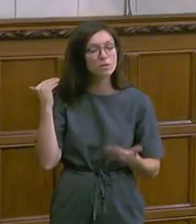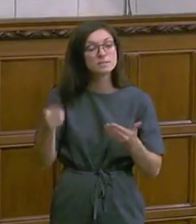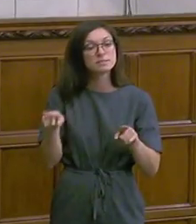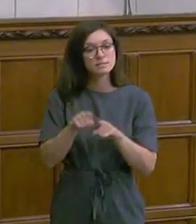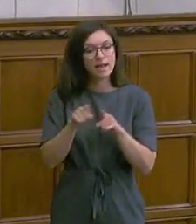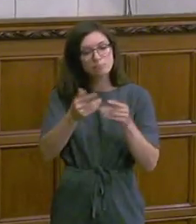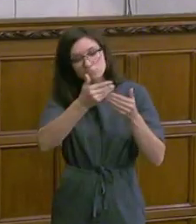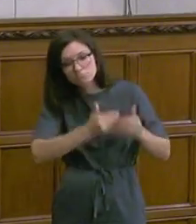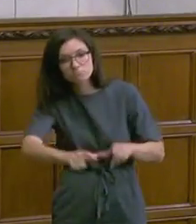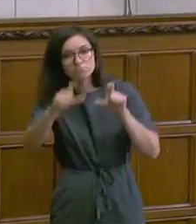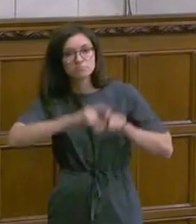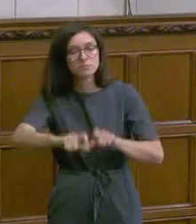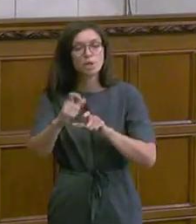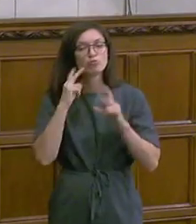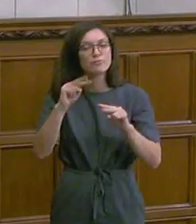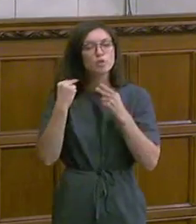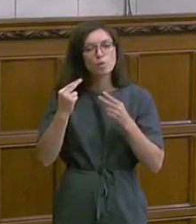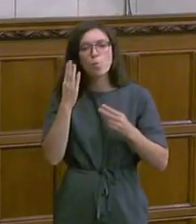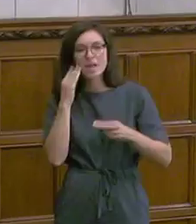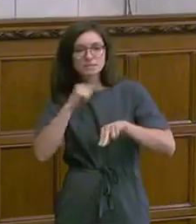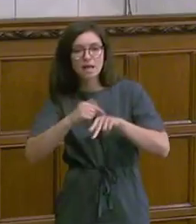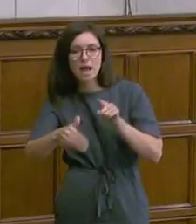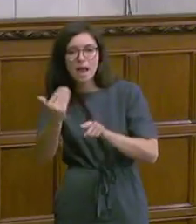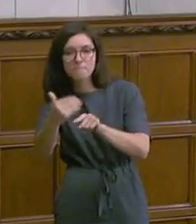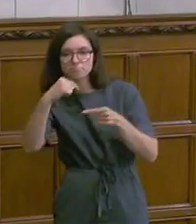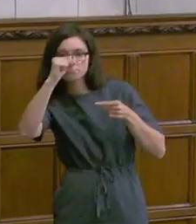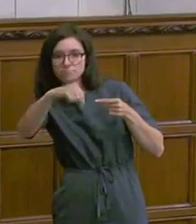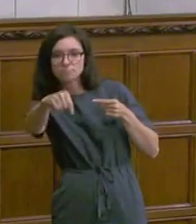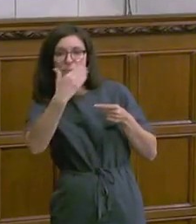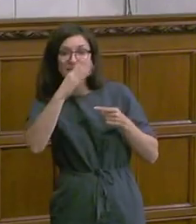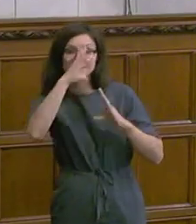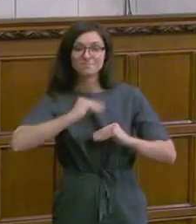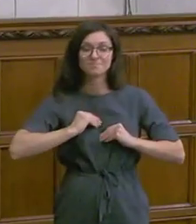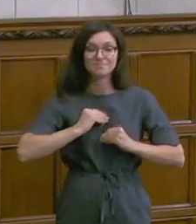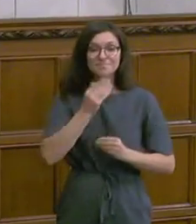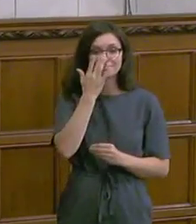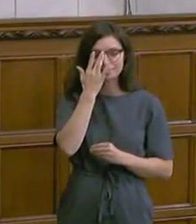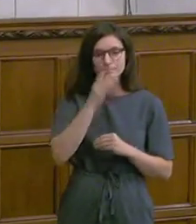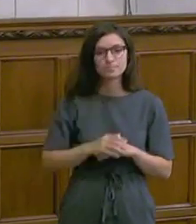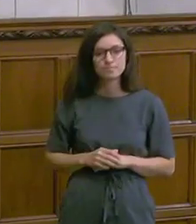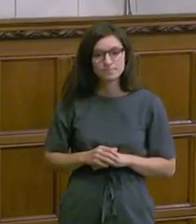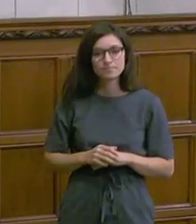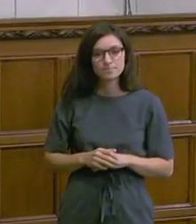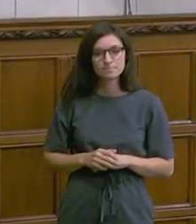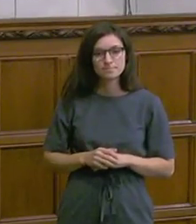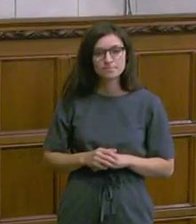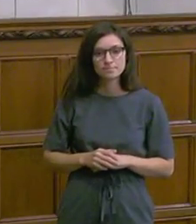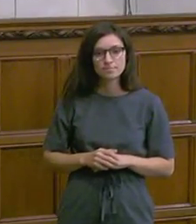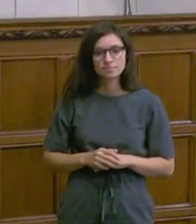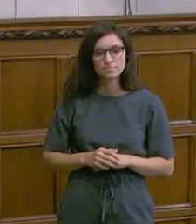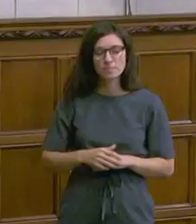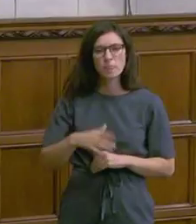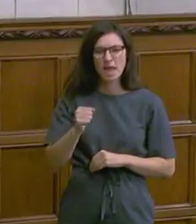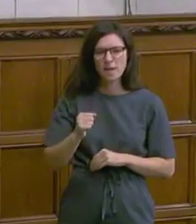ongoing review. The scale of this decrease in support is happening against a backdrop of increasing numbers